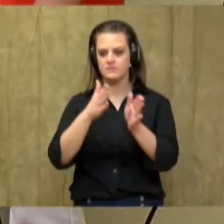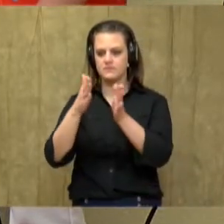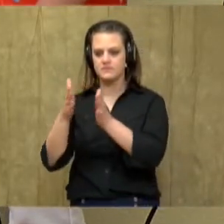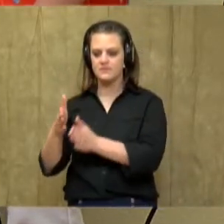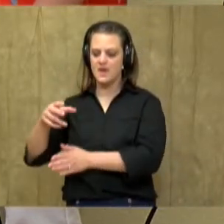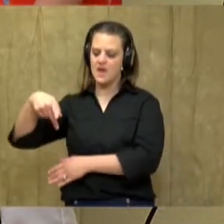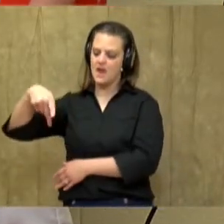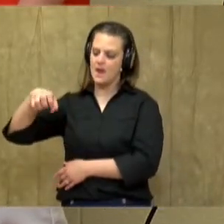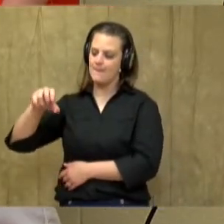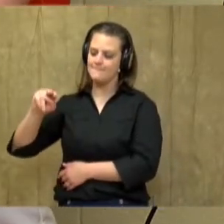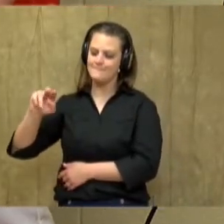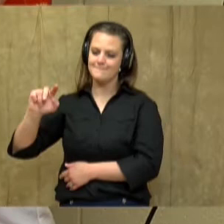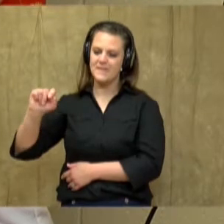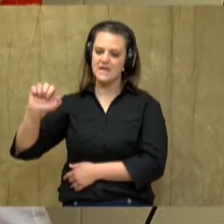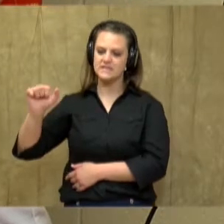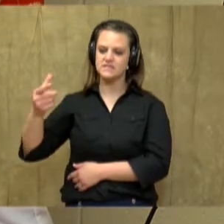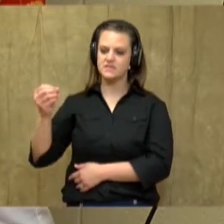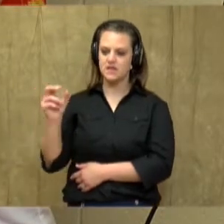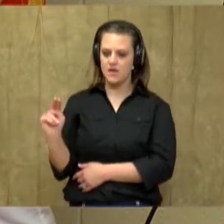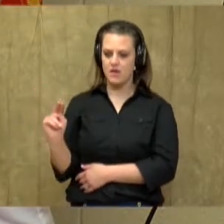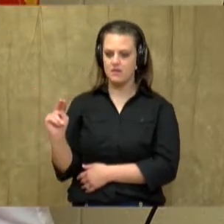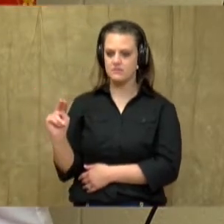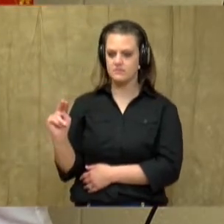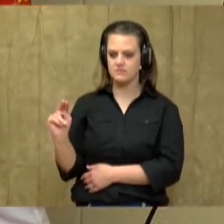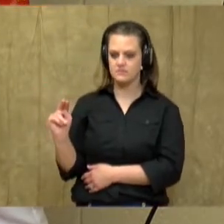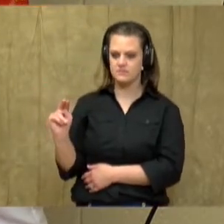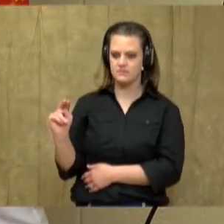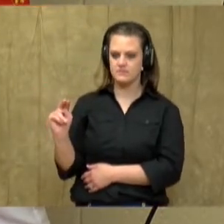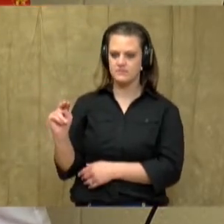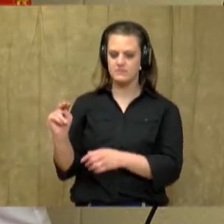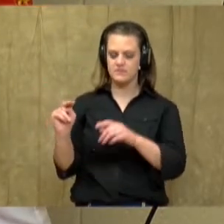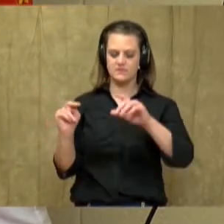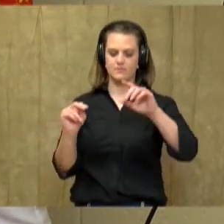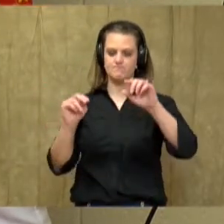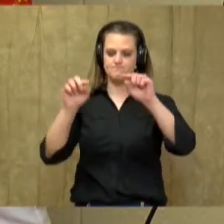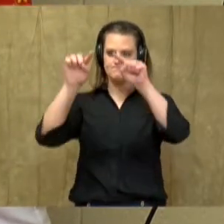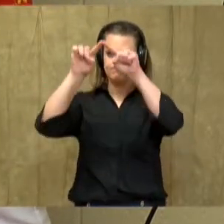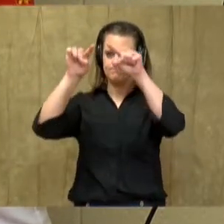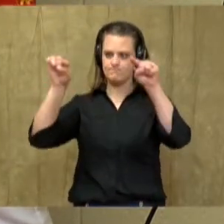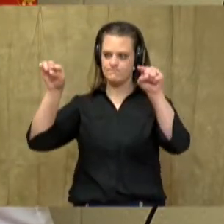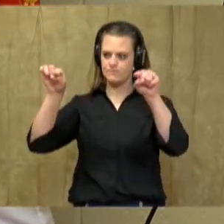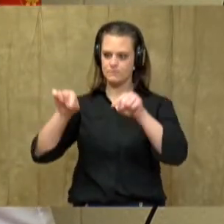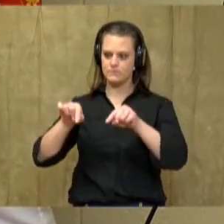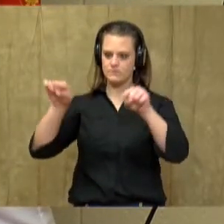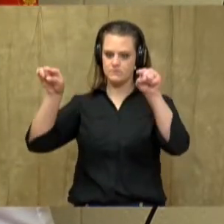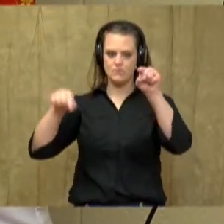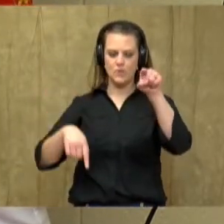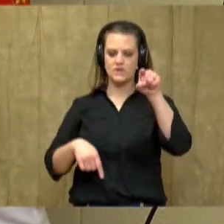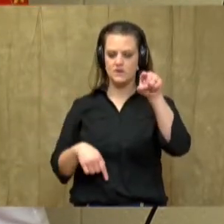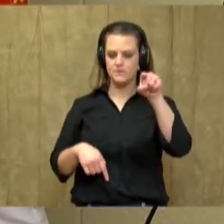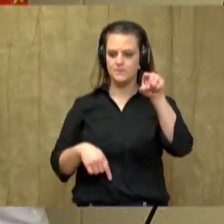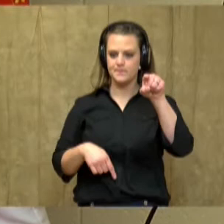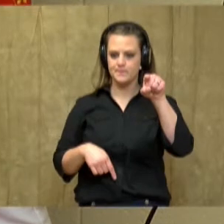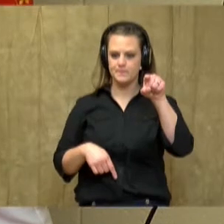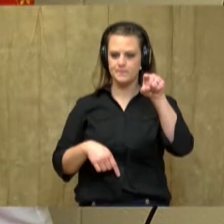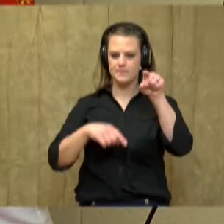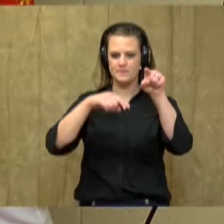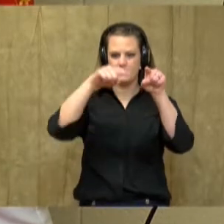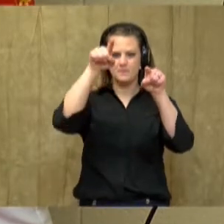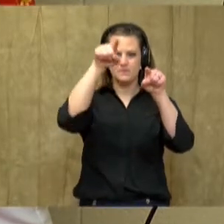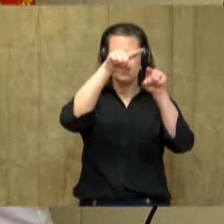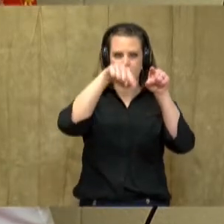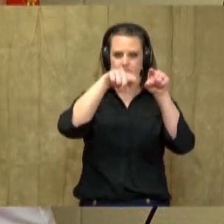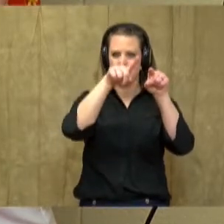this pentagon. All right, let's look at this angle. All right, could we fit